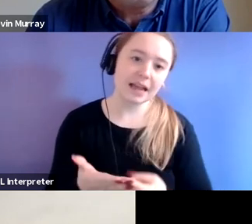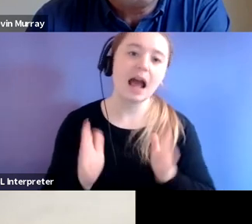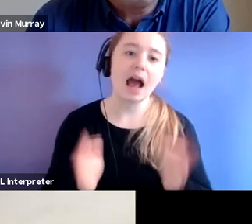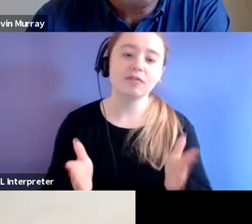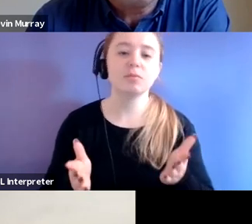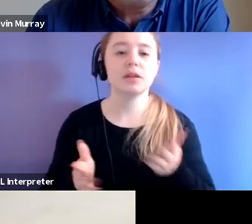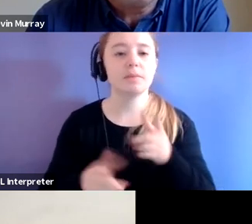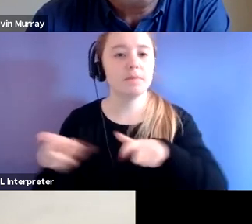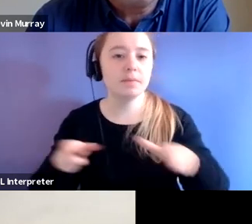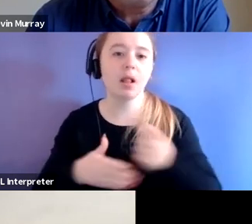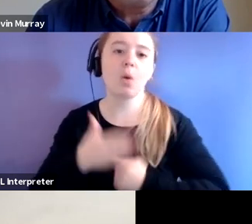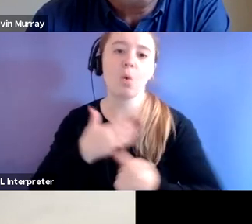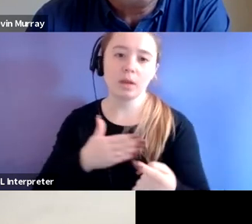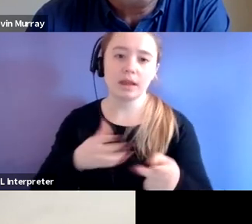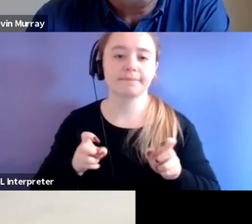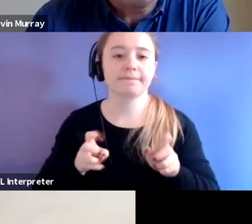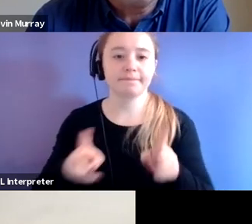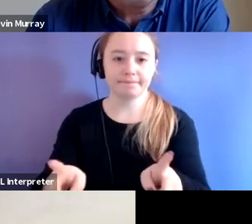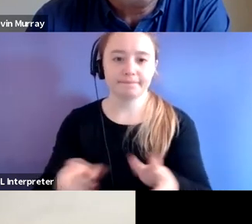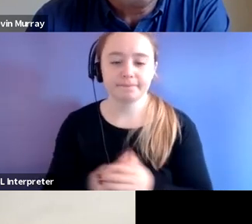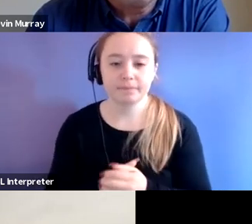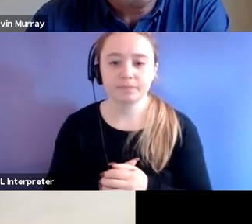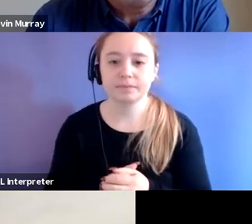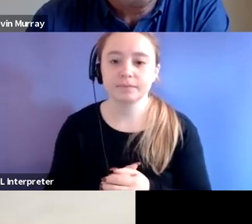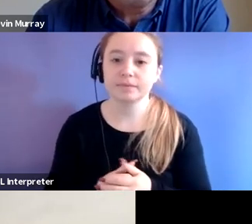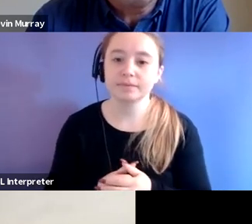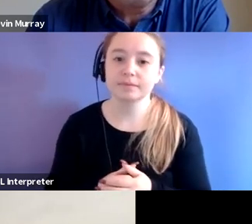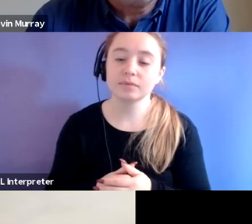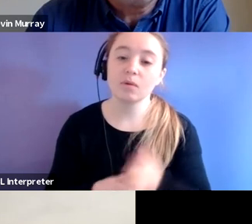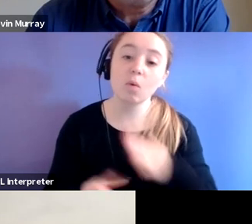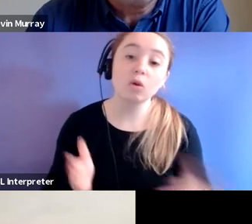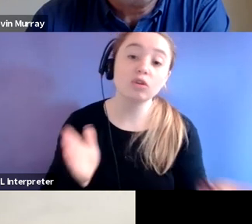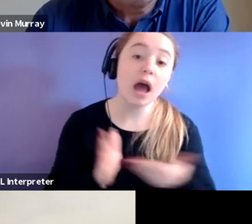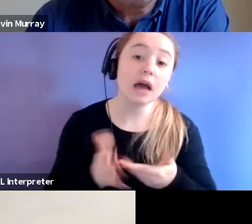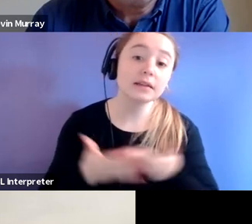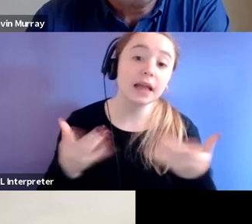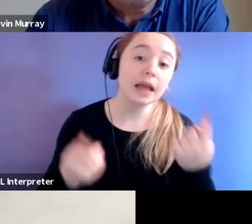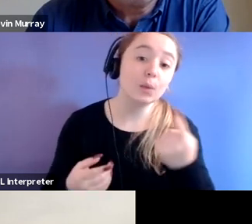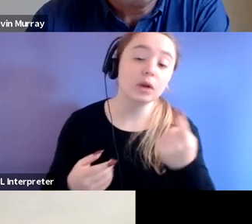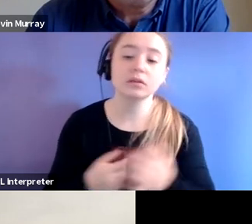Kevin. Anyone else want to pick up on anything that Kevin said there?